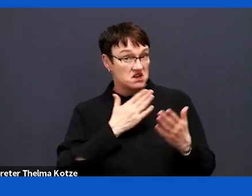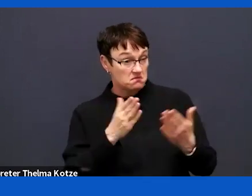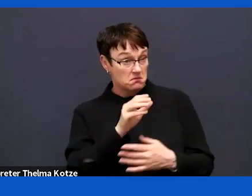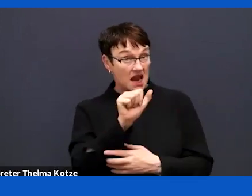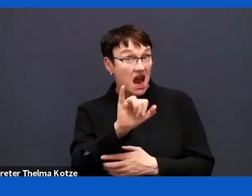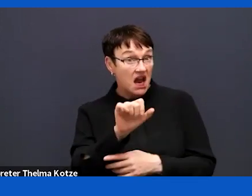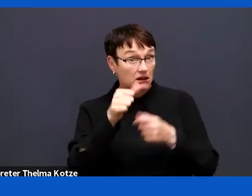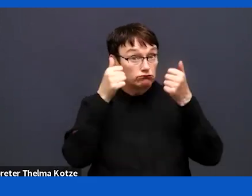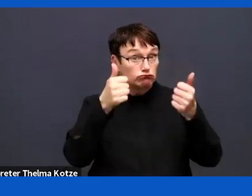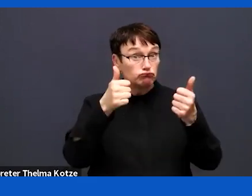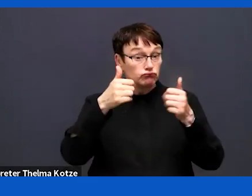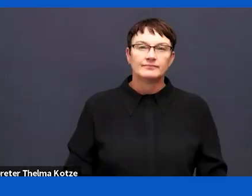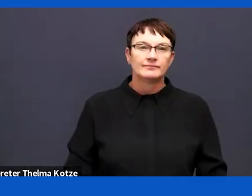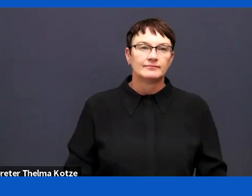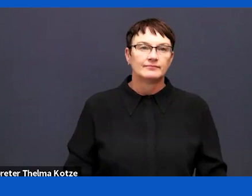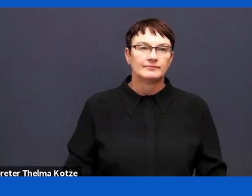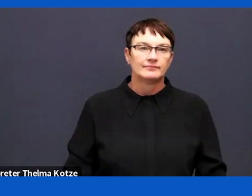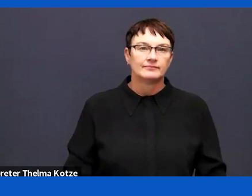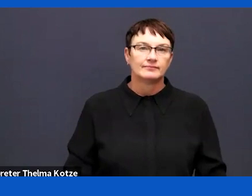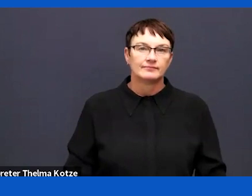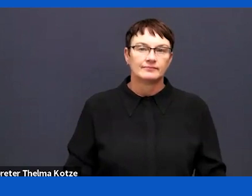We do not hear you.